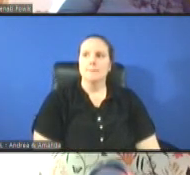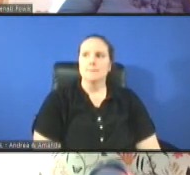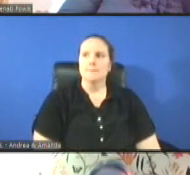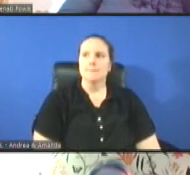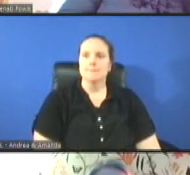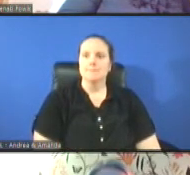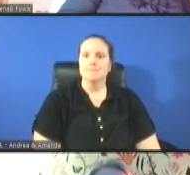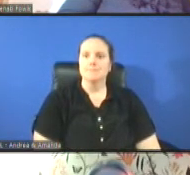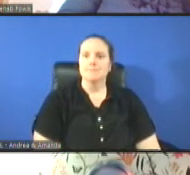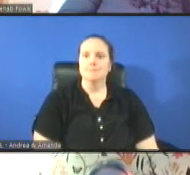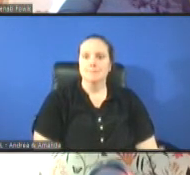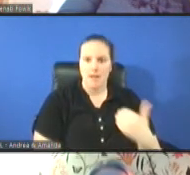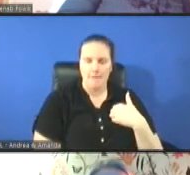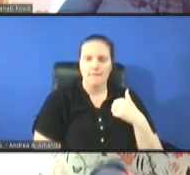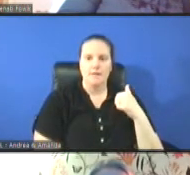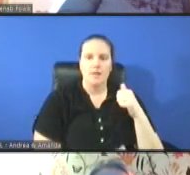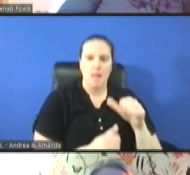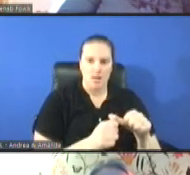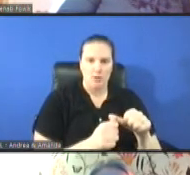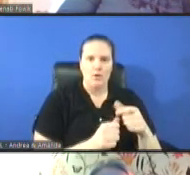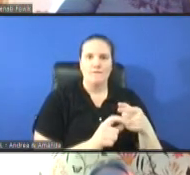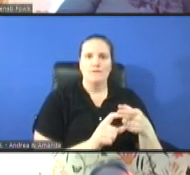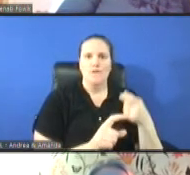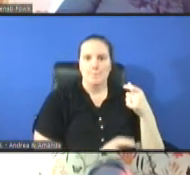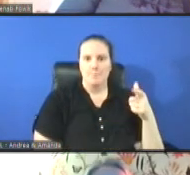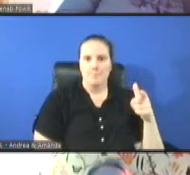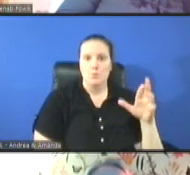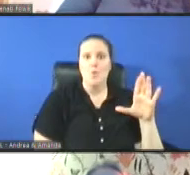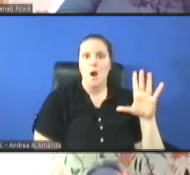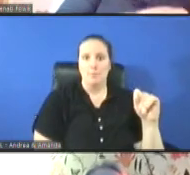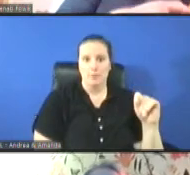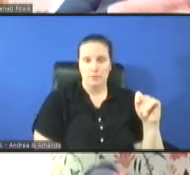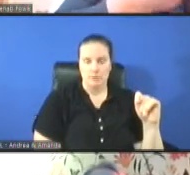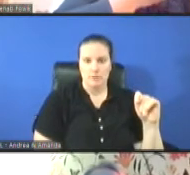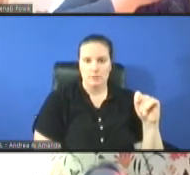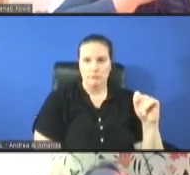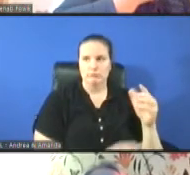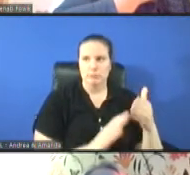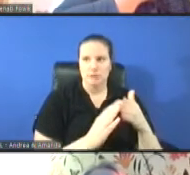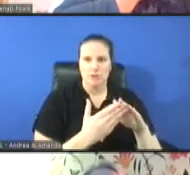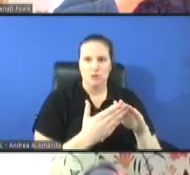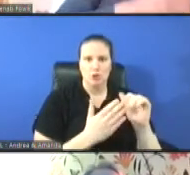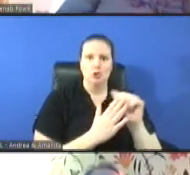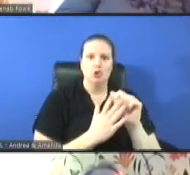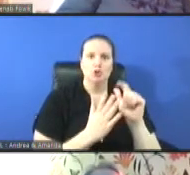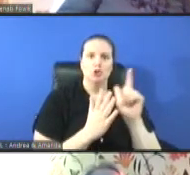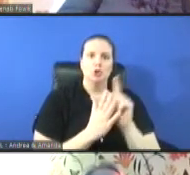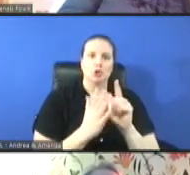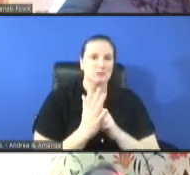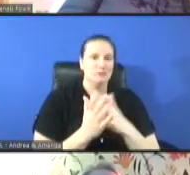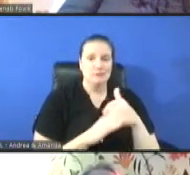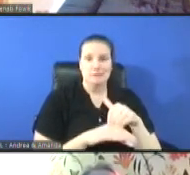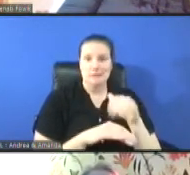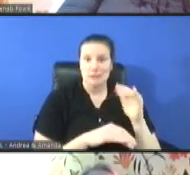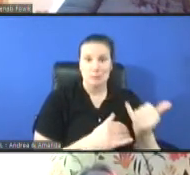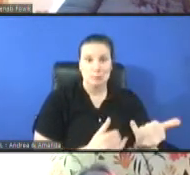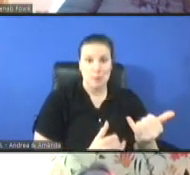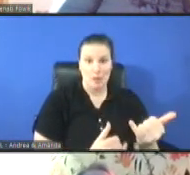There is a letter from Robert Taylor, the city attorney, that just got sent today, and I believe that